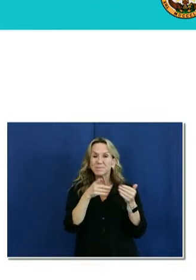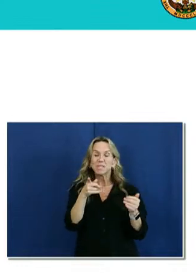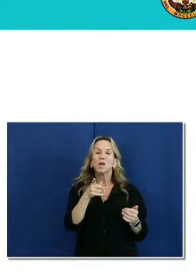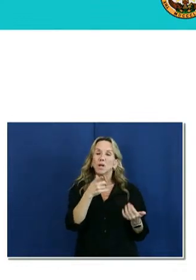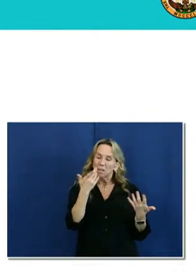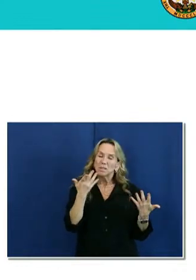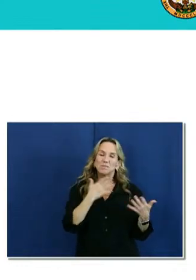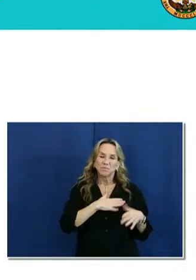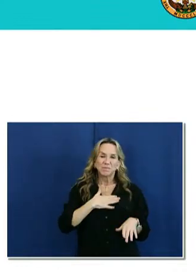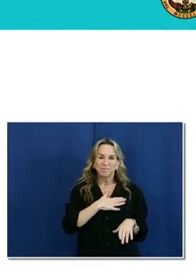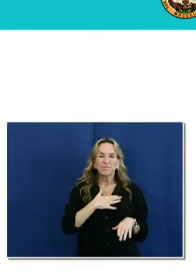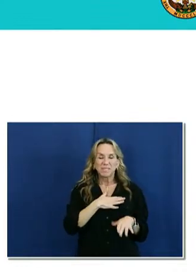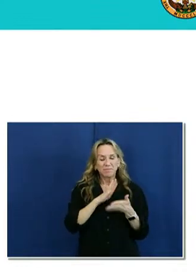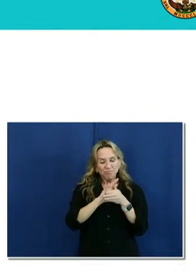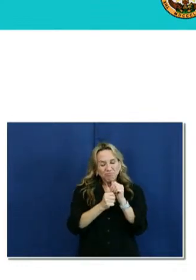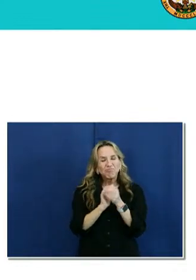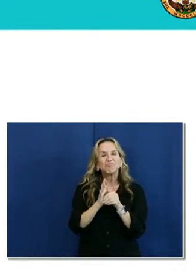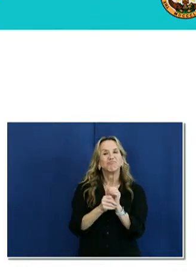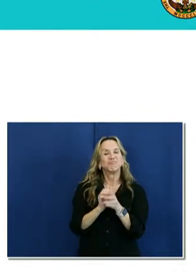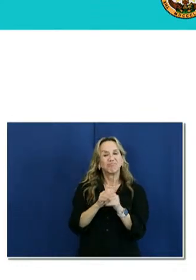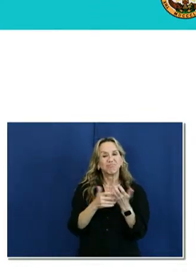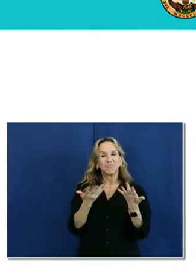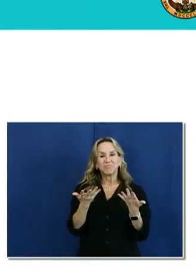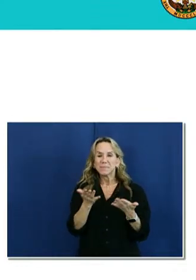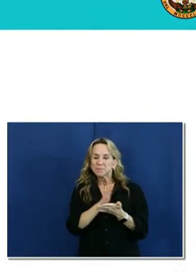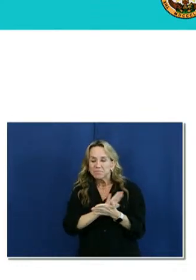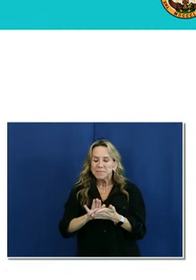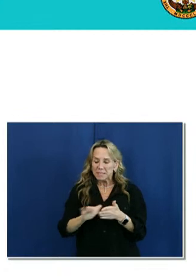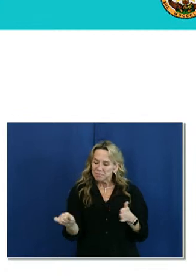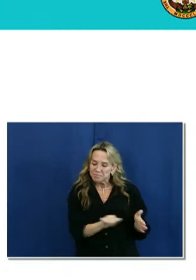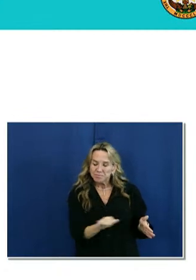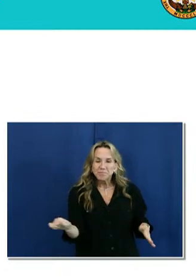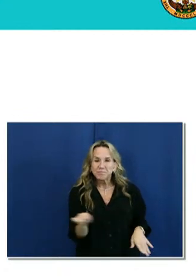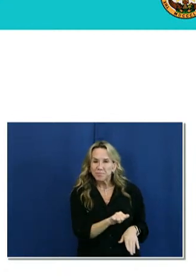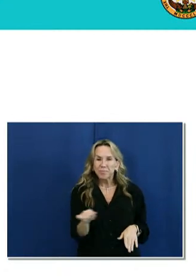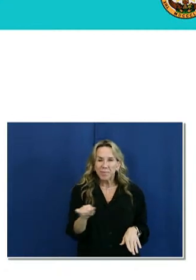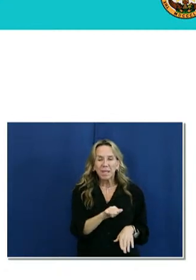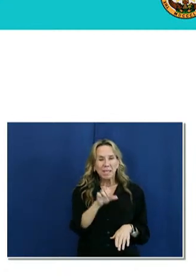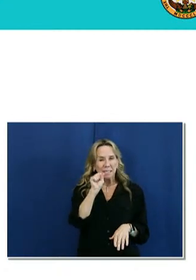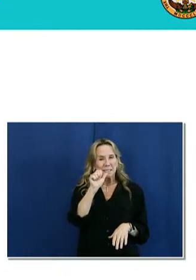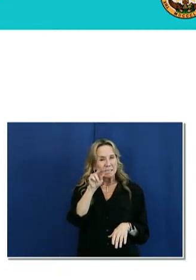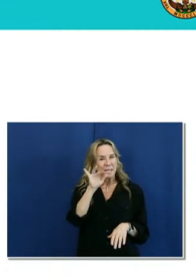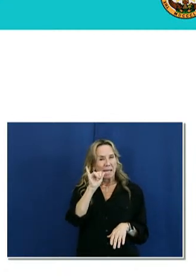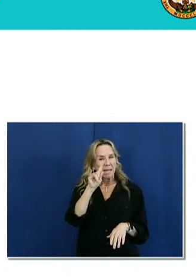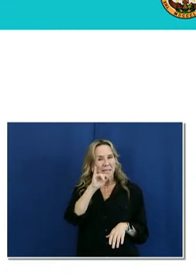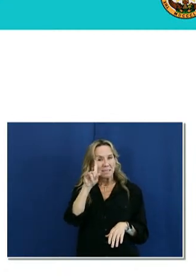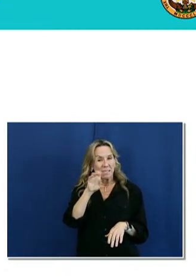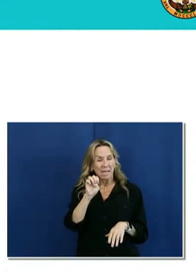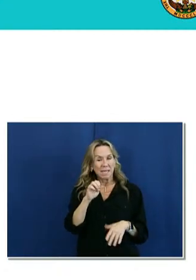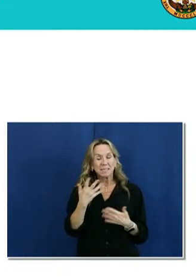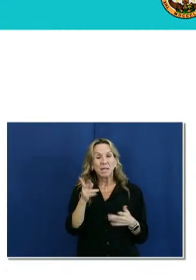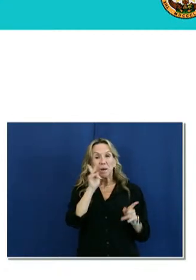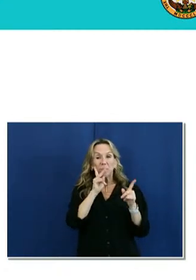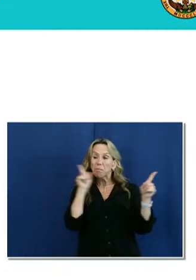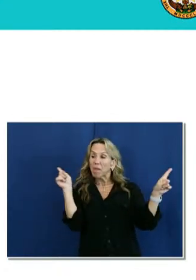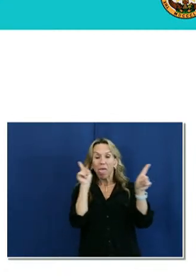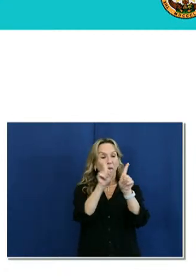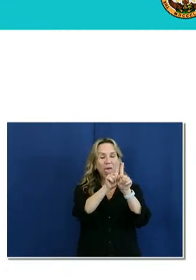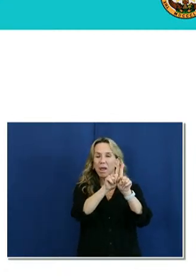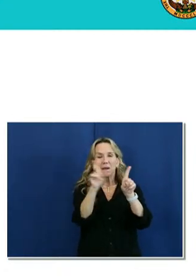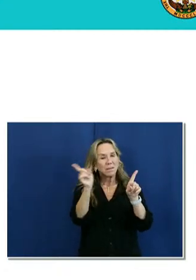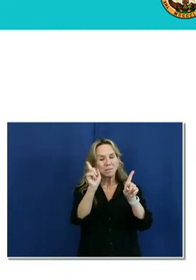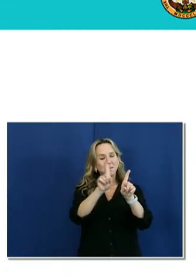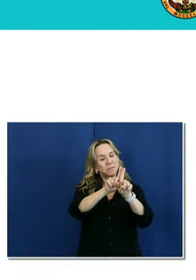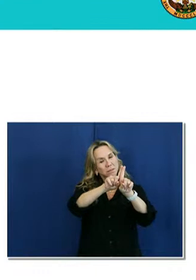great hand washing, hygiene, and sanitation. Stay 6 feet apart from others. Individuals